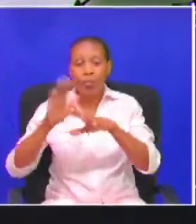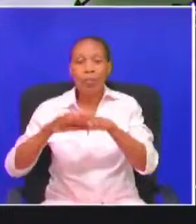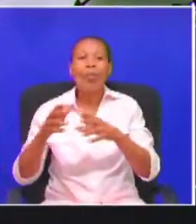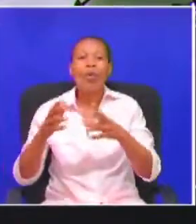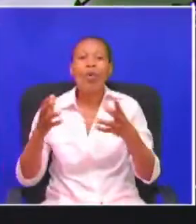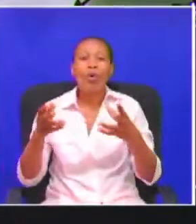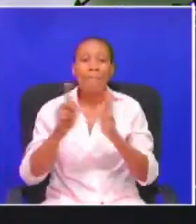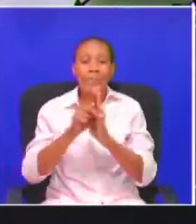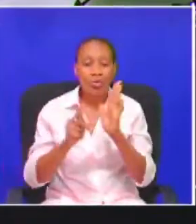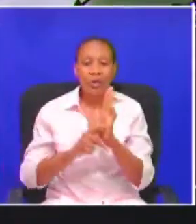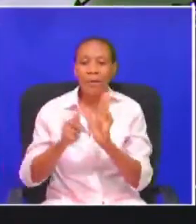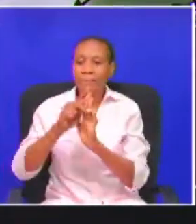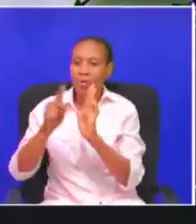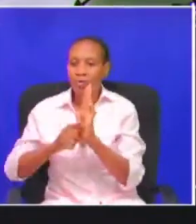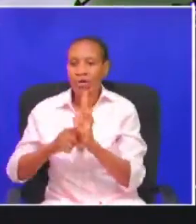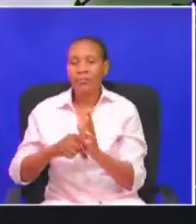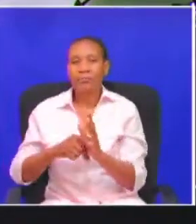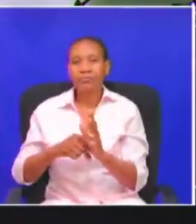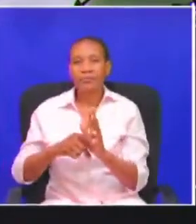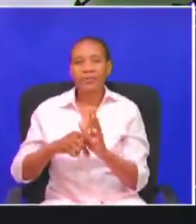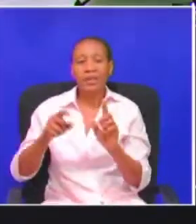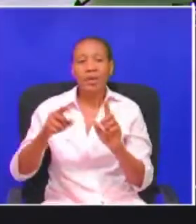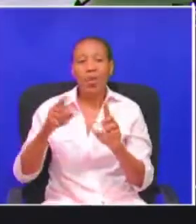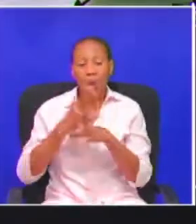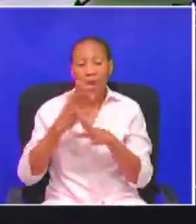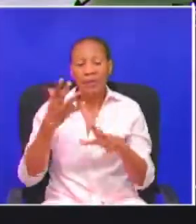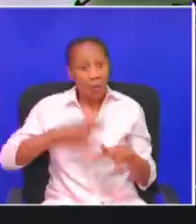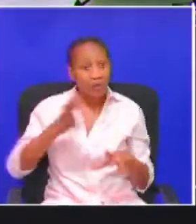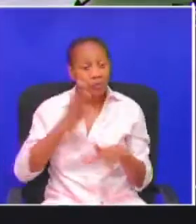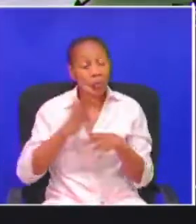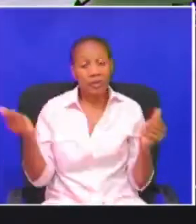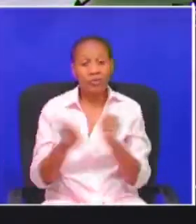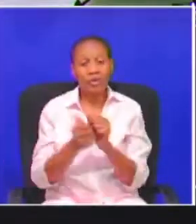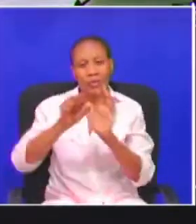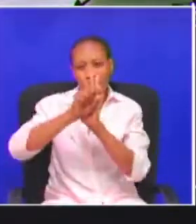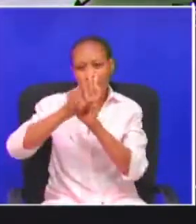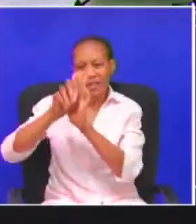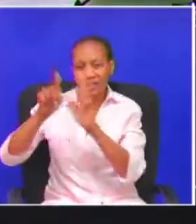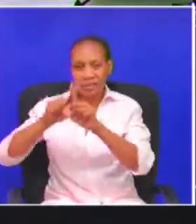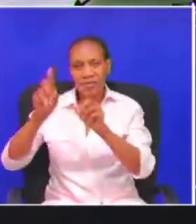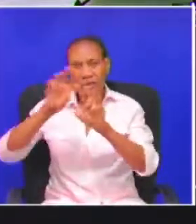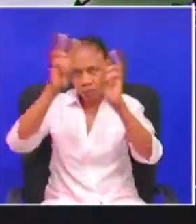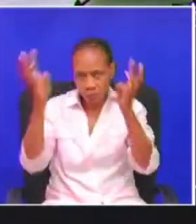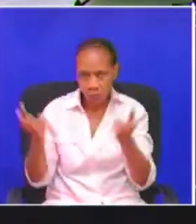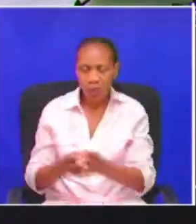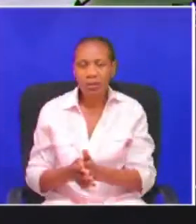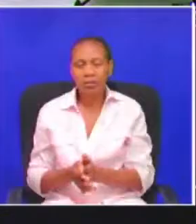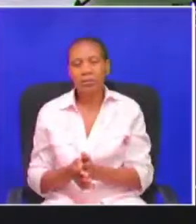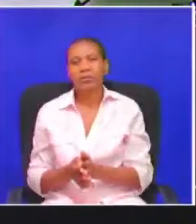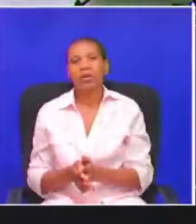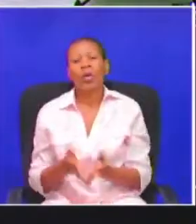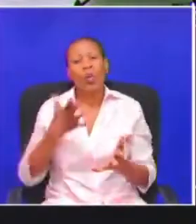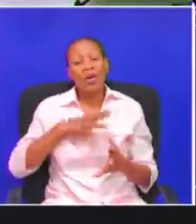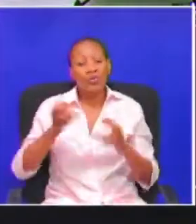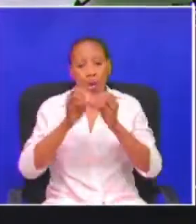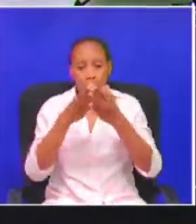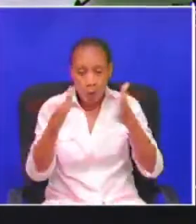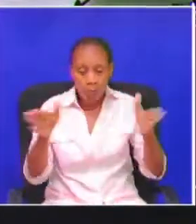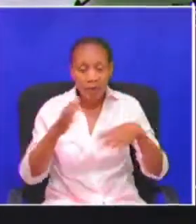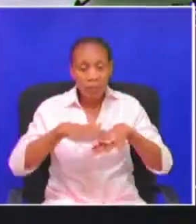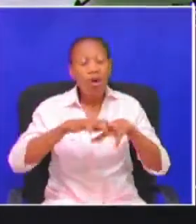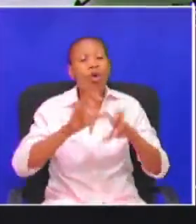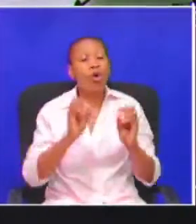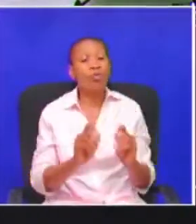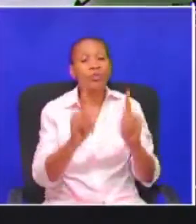well as emerging markets globally. The aim is to expand opportunities for South